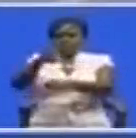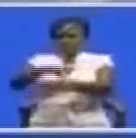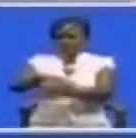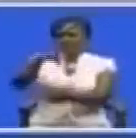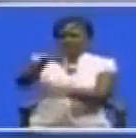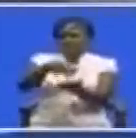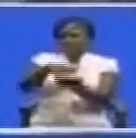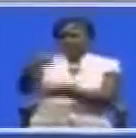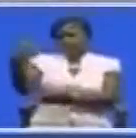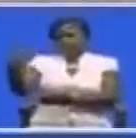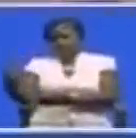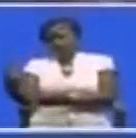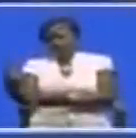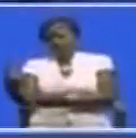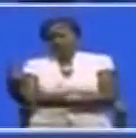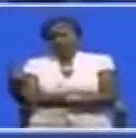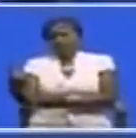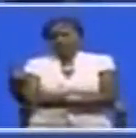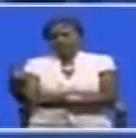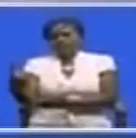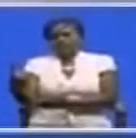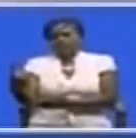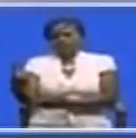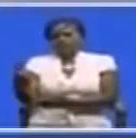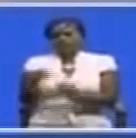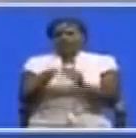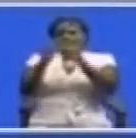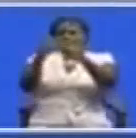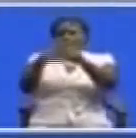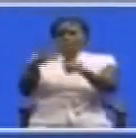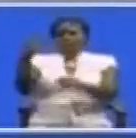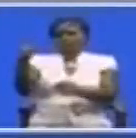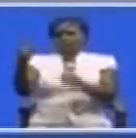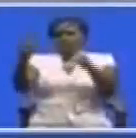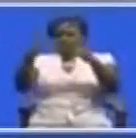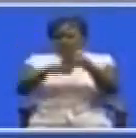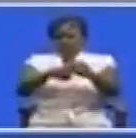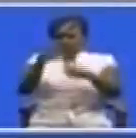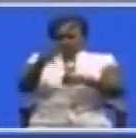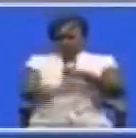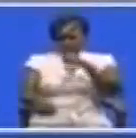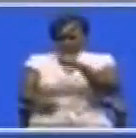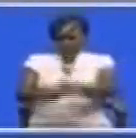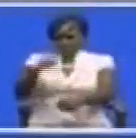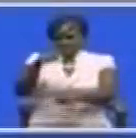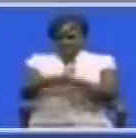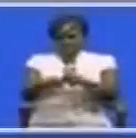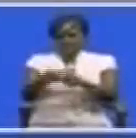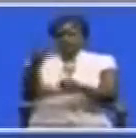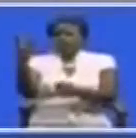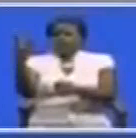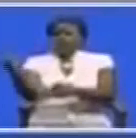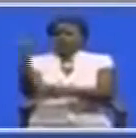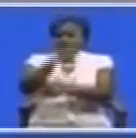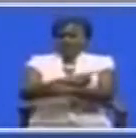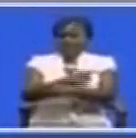a position one after coming in at position 57 in the 50-kilometer cycling race. The four-day competition